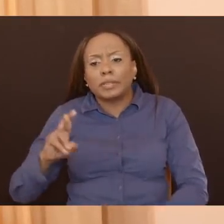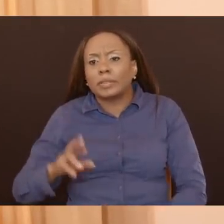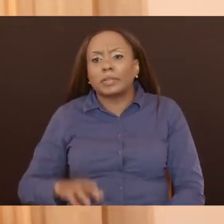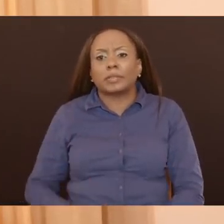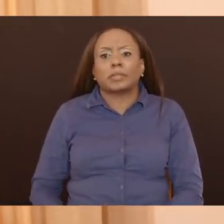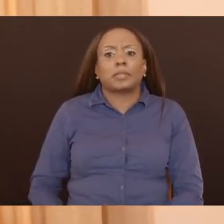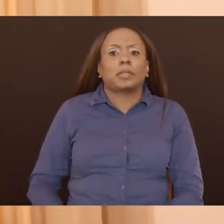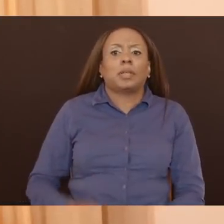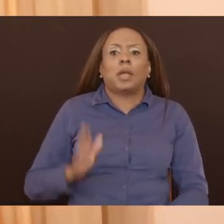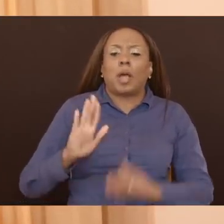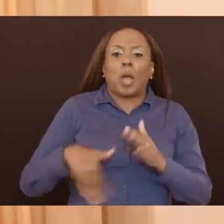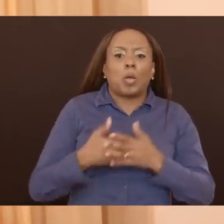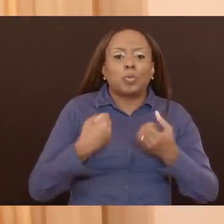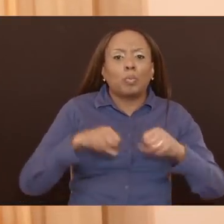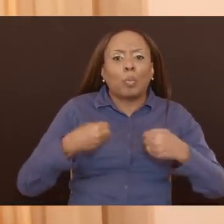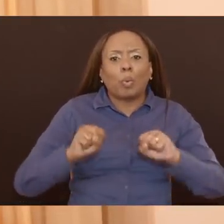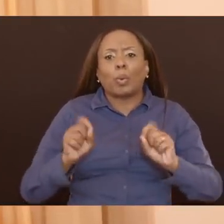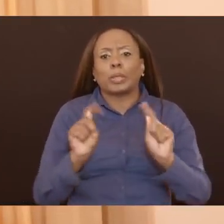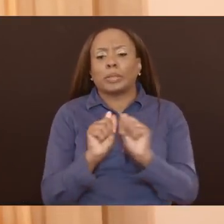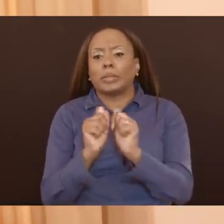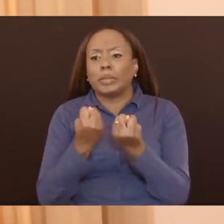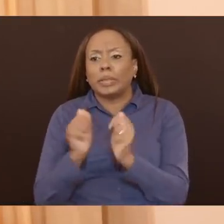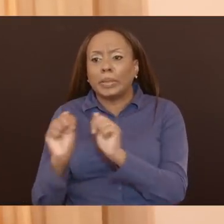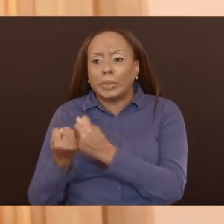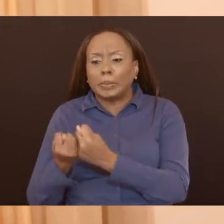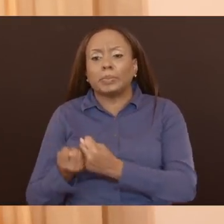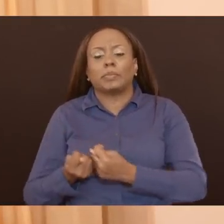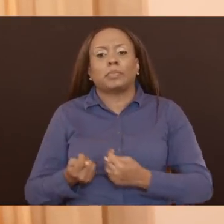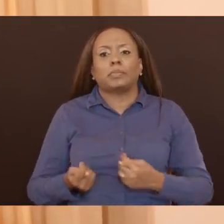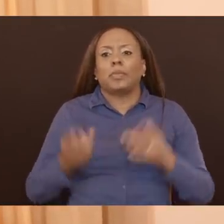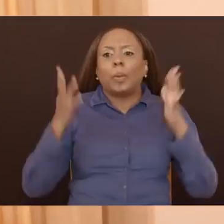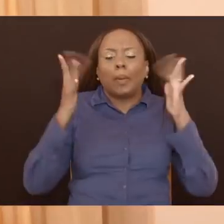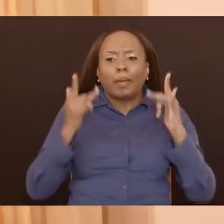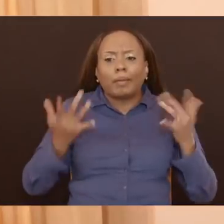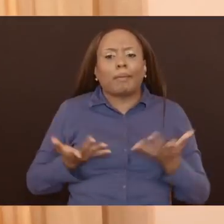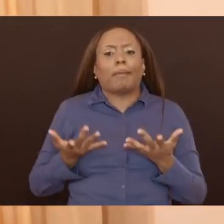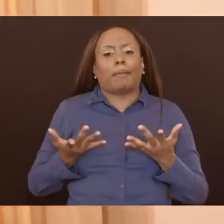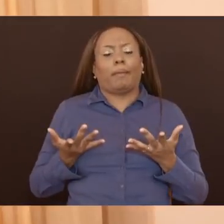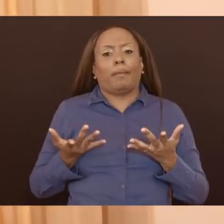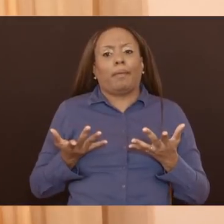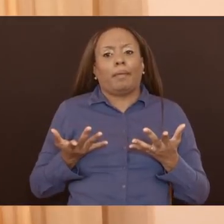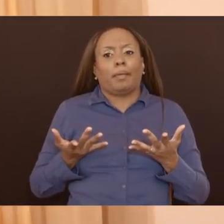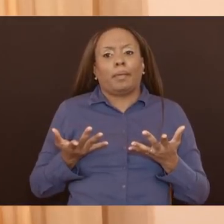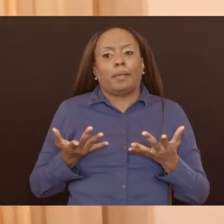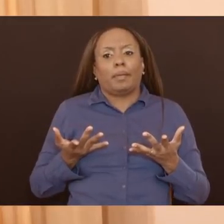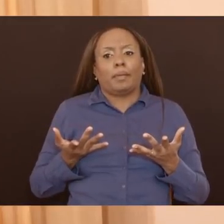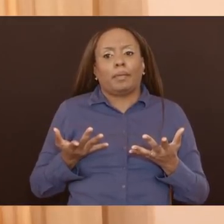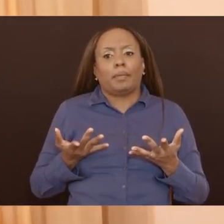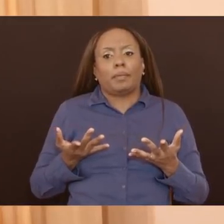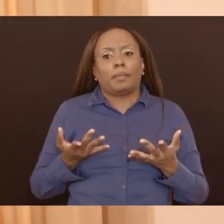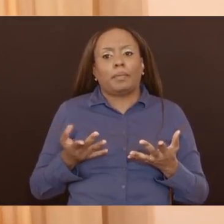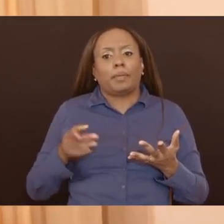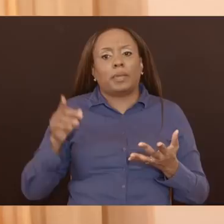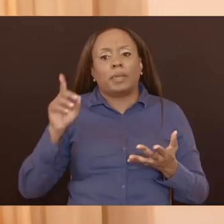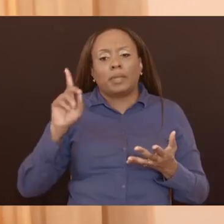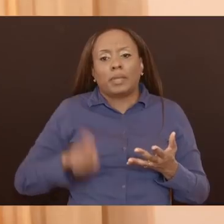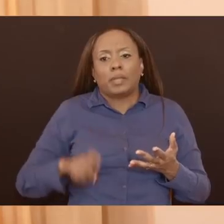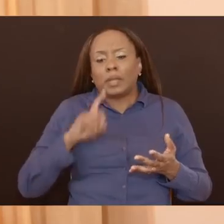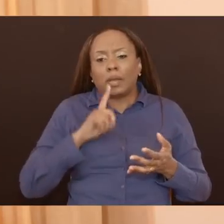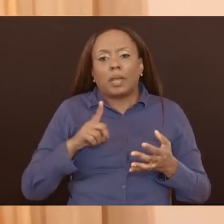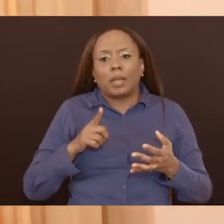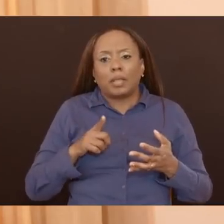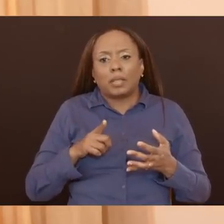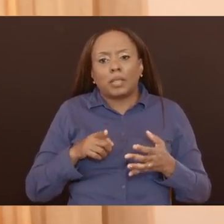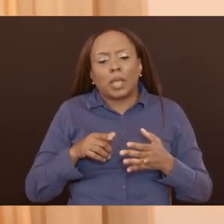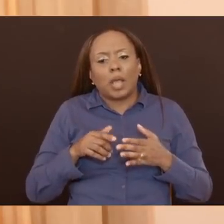liming groups and sporting teams, all of you. Because why? We're going to have to slow down a little bit. I gave this country the assurance